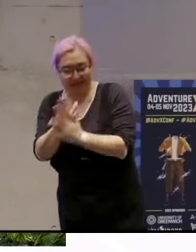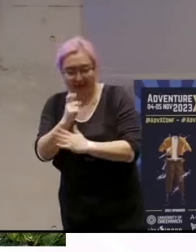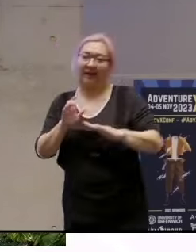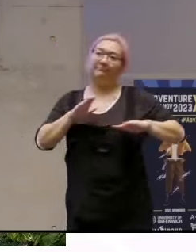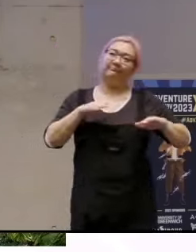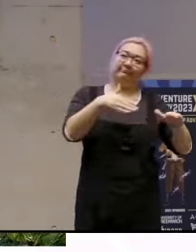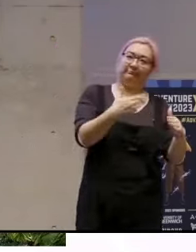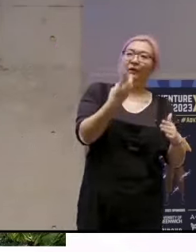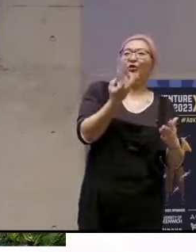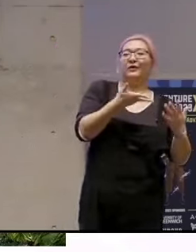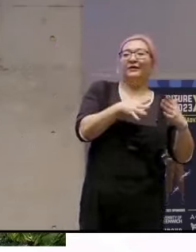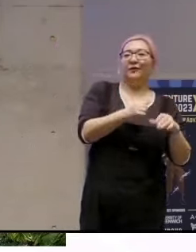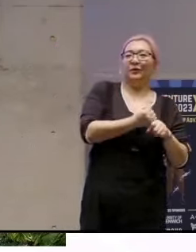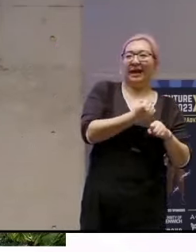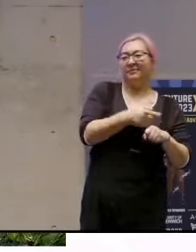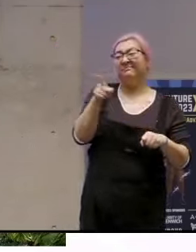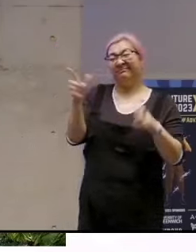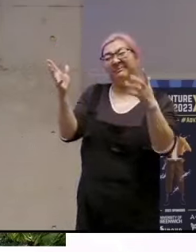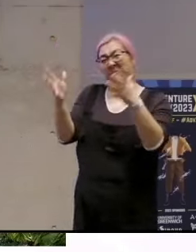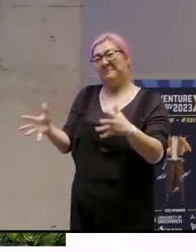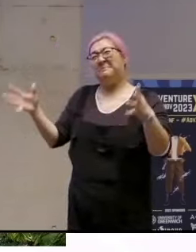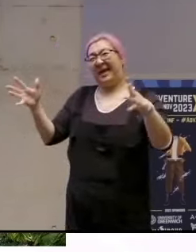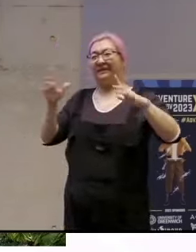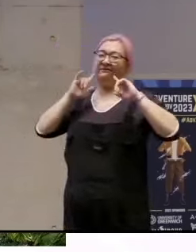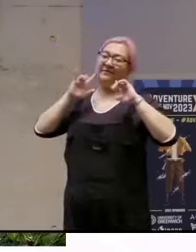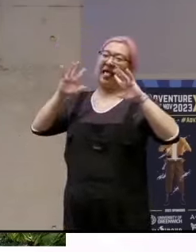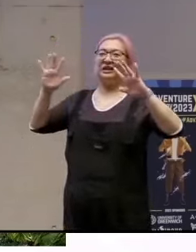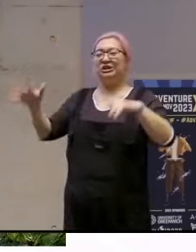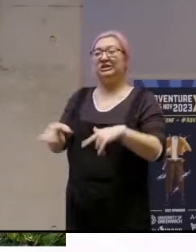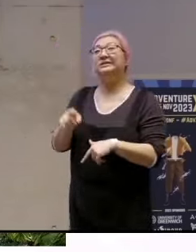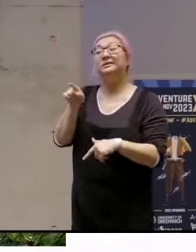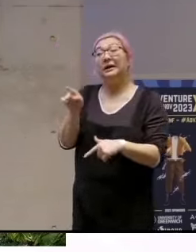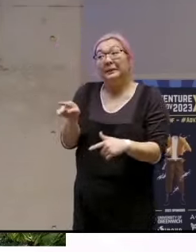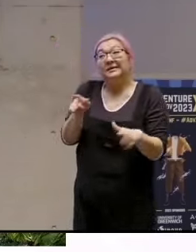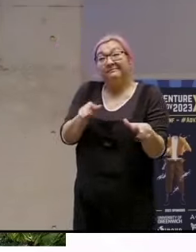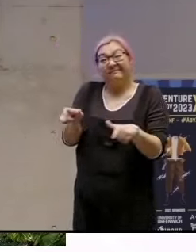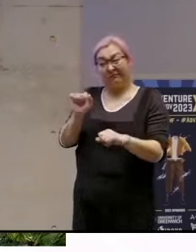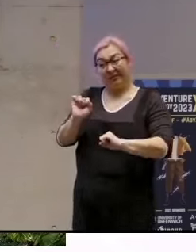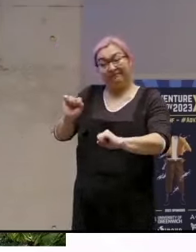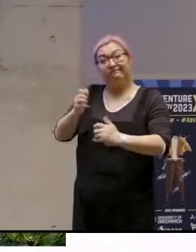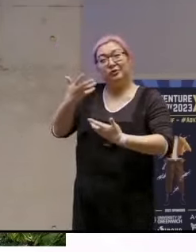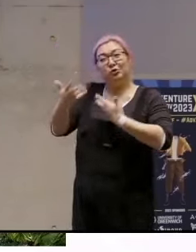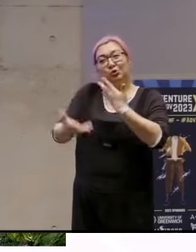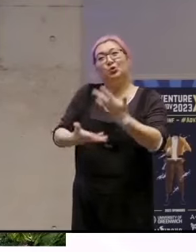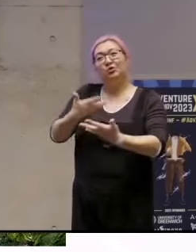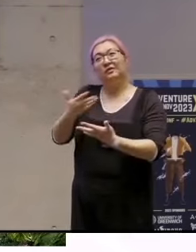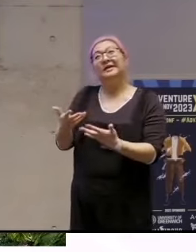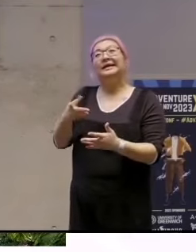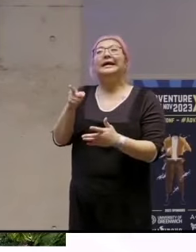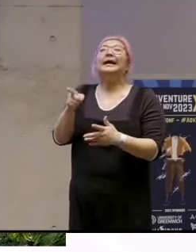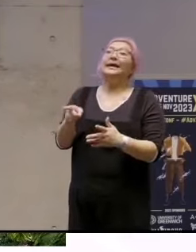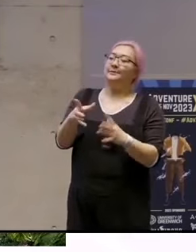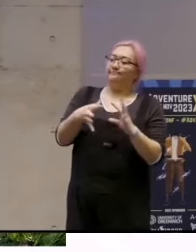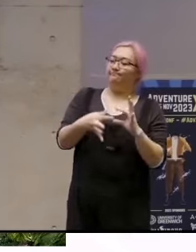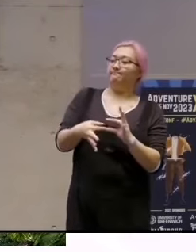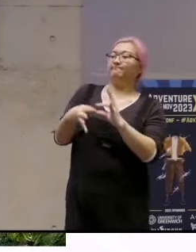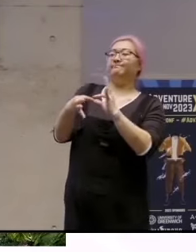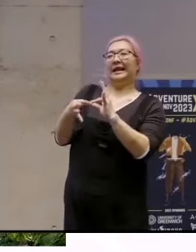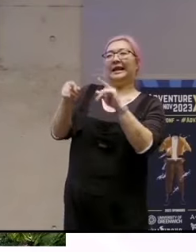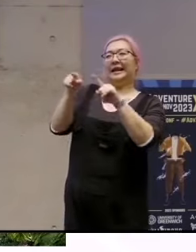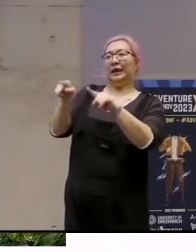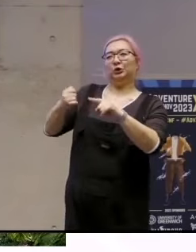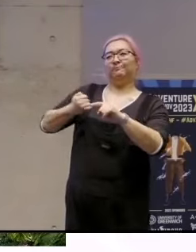is bigger and flashier, but it's still a story that holds a mirror up to the real